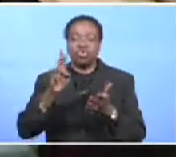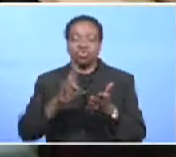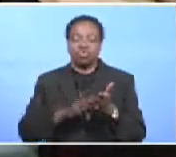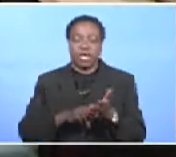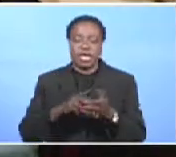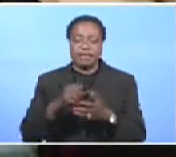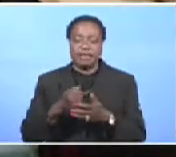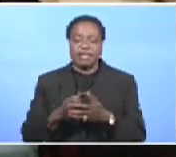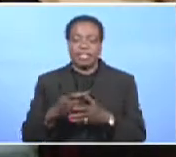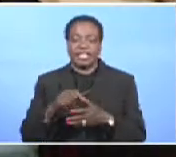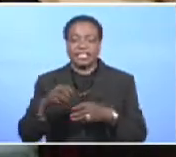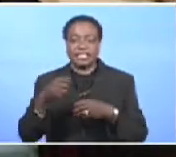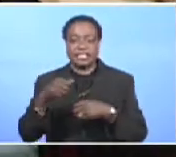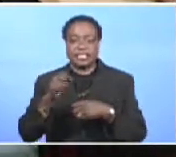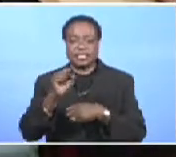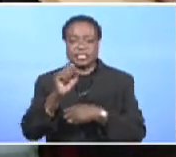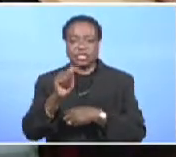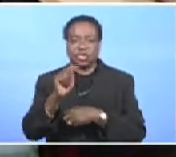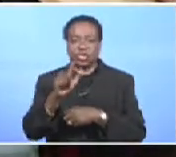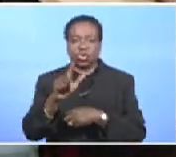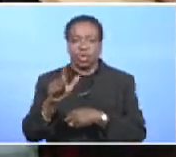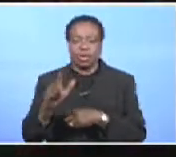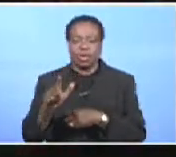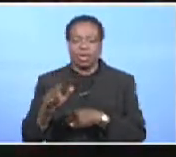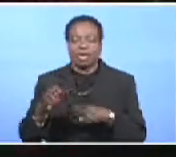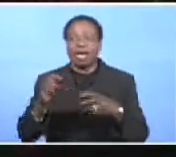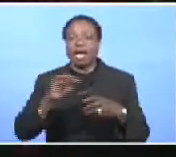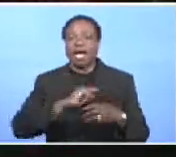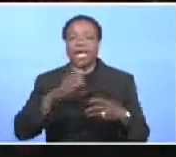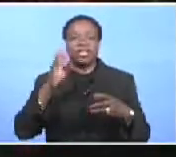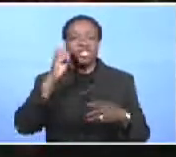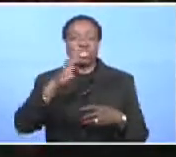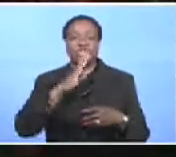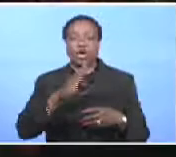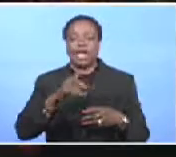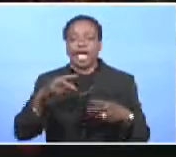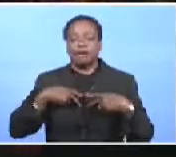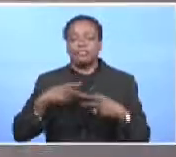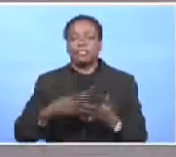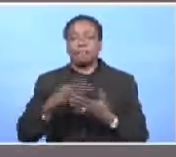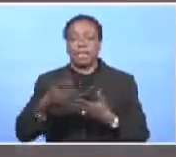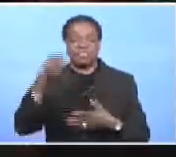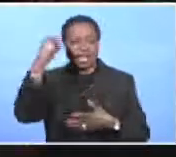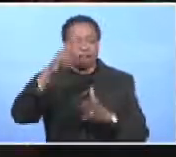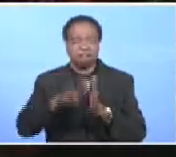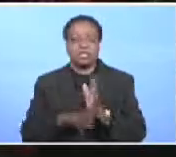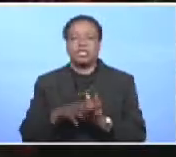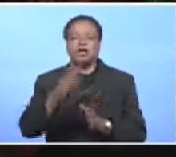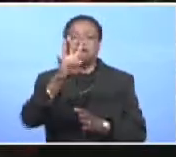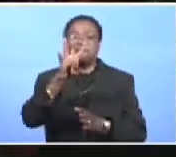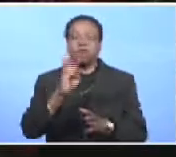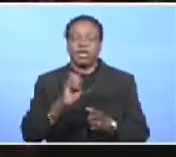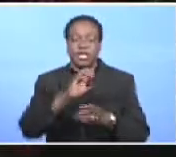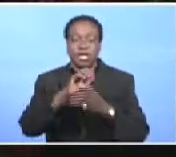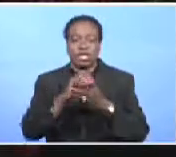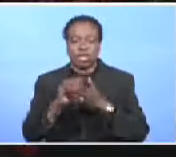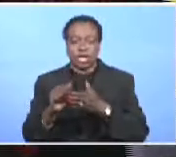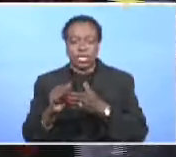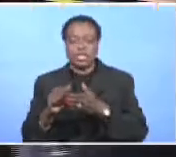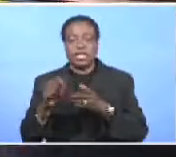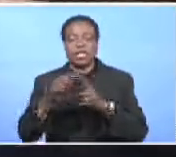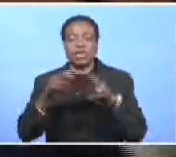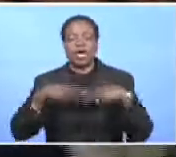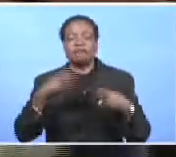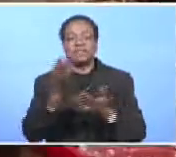$40 to hire nobody at my shop. I'm supposed to pay national insurance, sick benefits, or whatever. The government